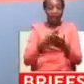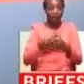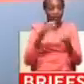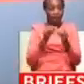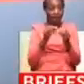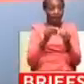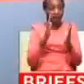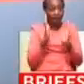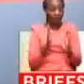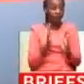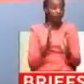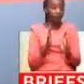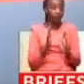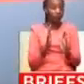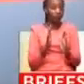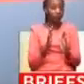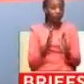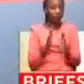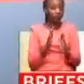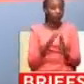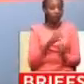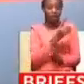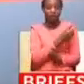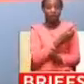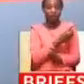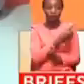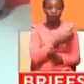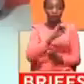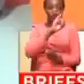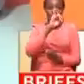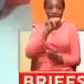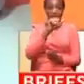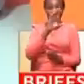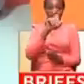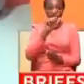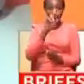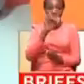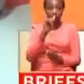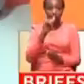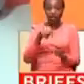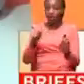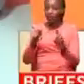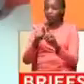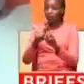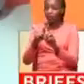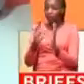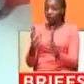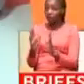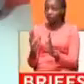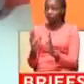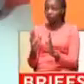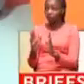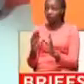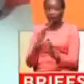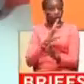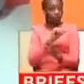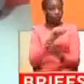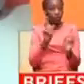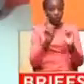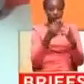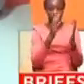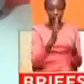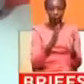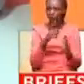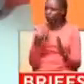she referred me to. His name was Dr. Jafari. Is this the same lady or someone else? No, this is another lady. Oh, yeah, you've lady. Mentioned it's someone else. But yes. Who is